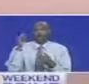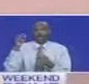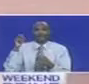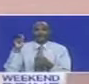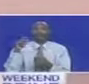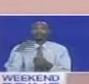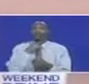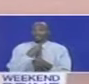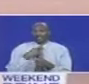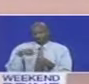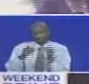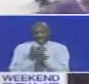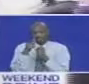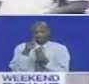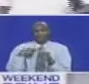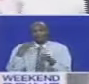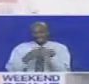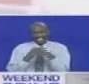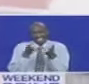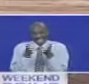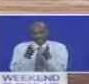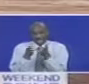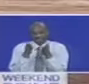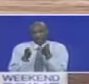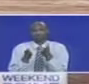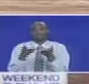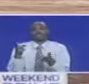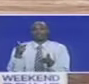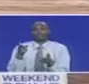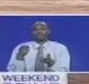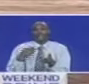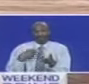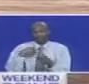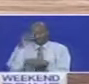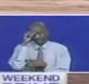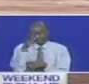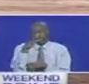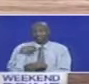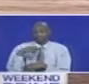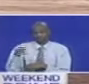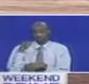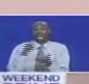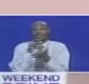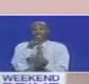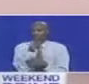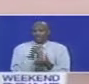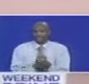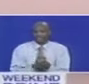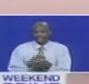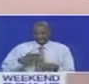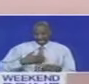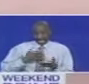community by building a modern training sports facility in town, which stakeholders feel the government should take advantage of. My